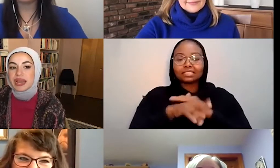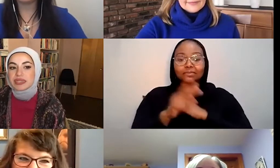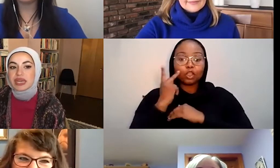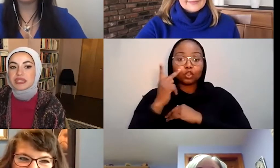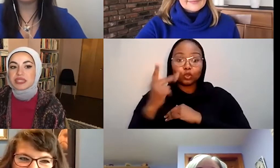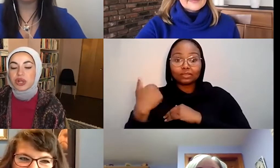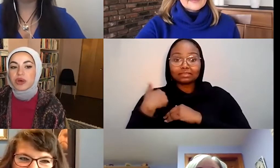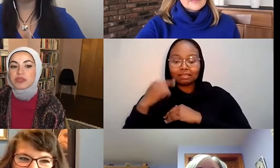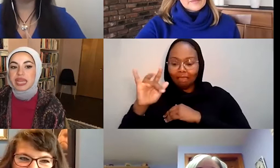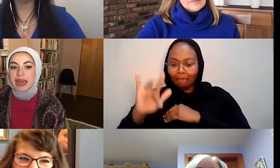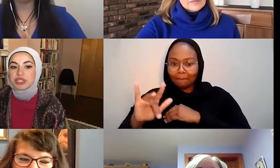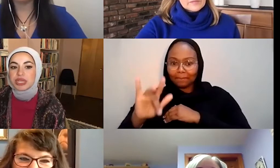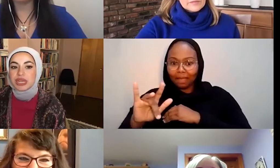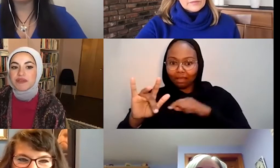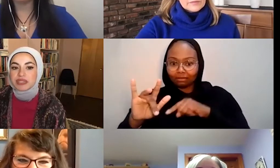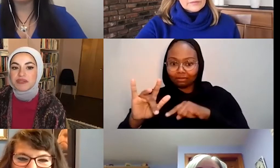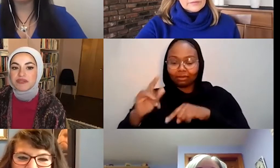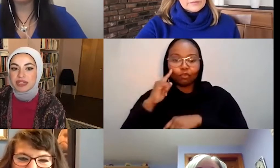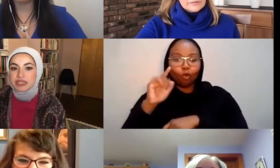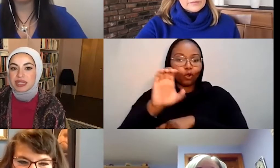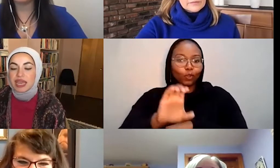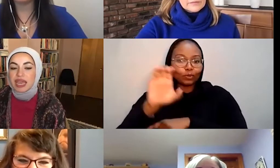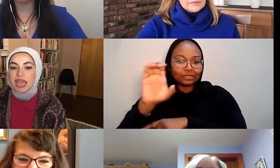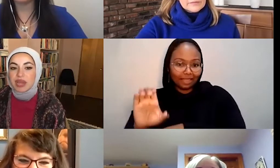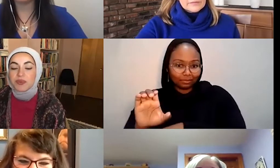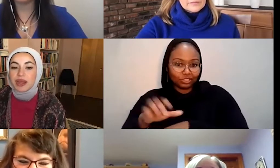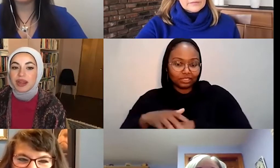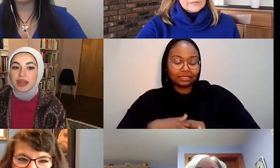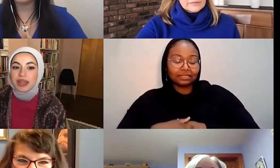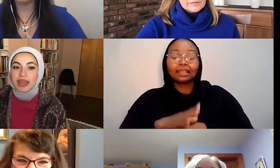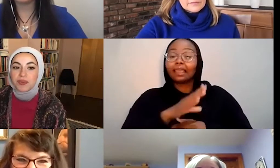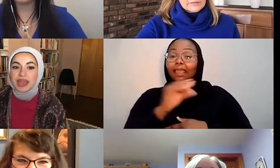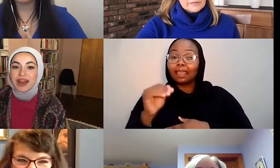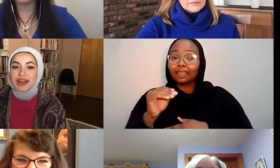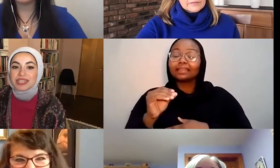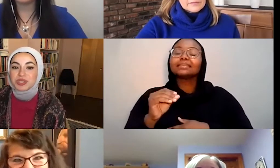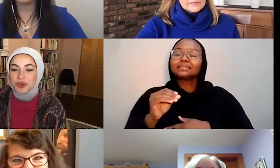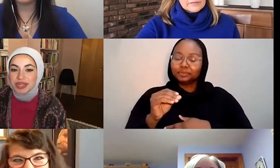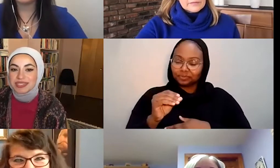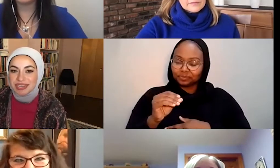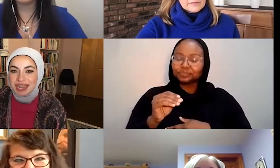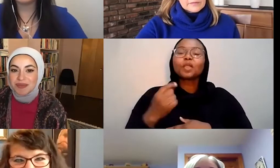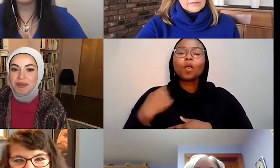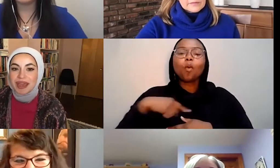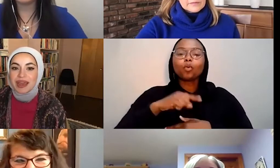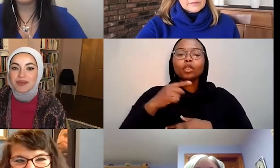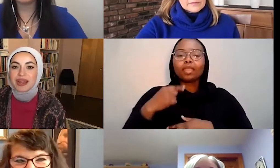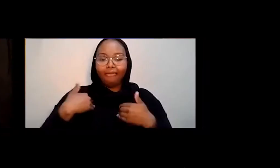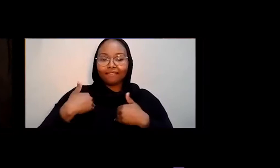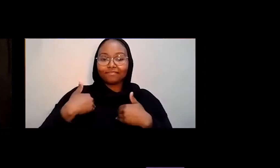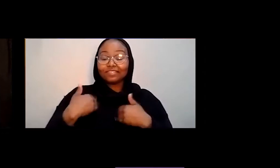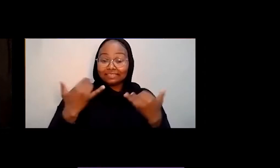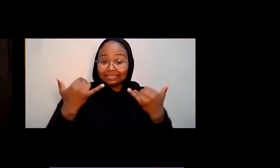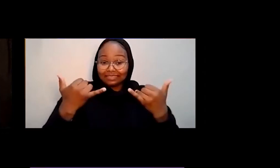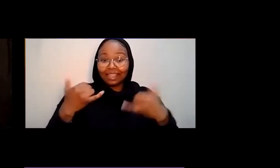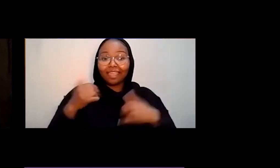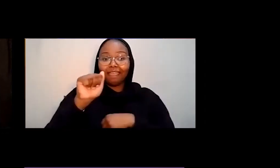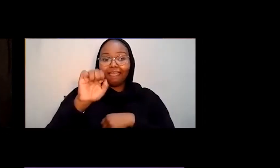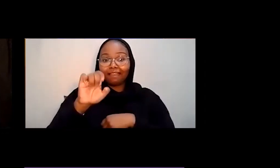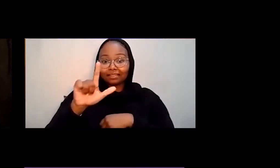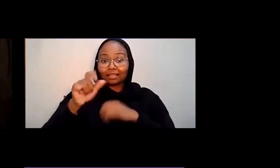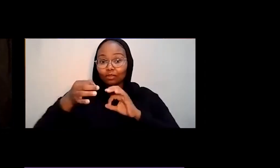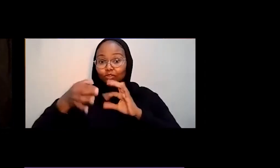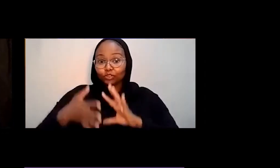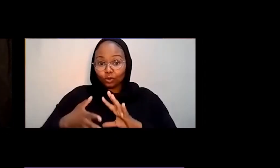to access closed captioning of this event. And we are joined today by our ASL